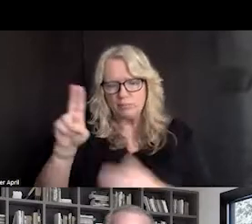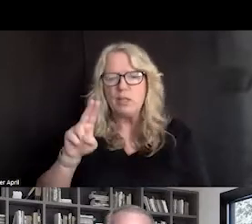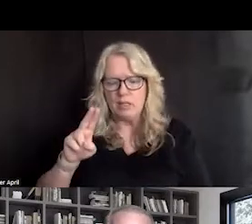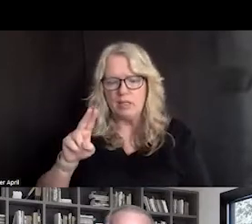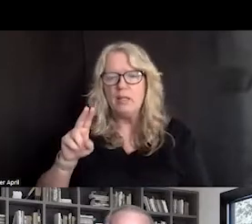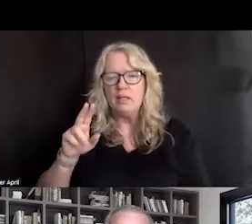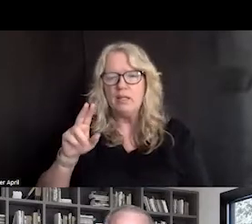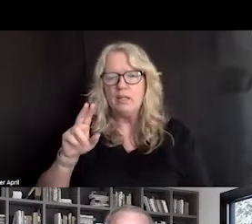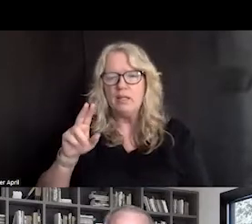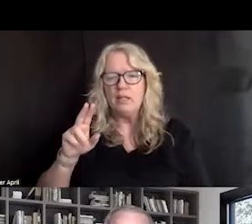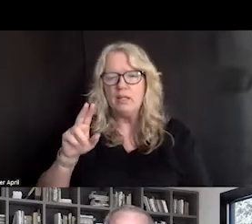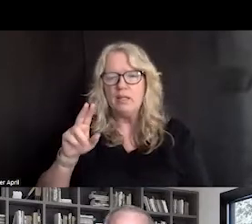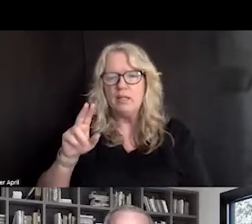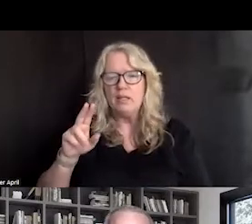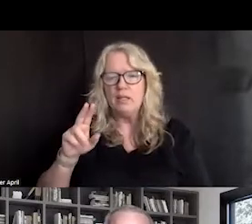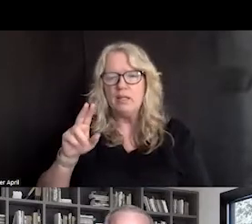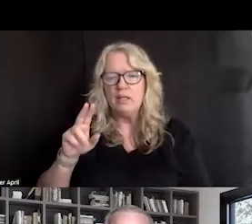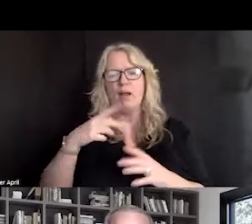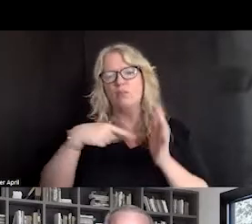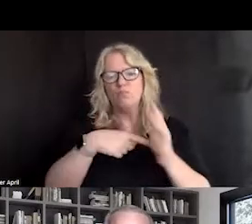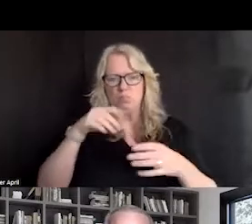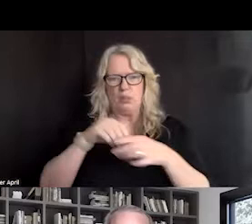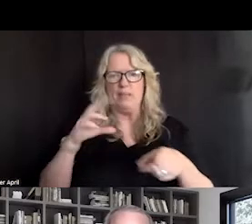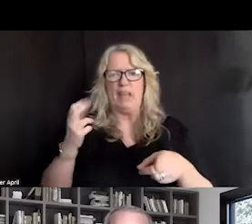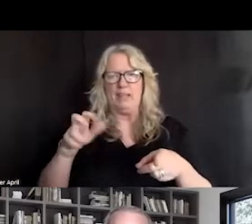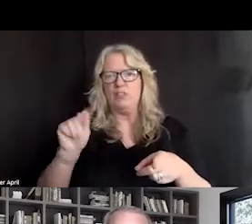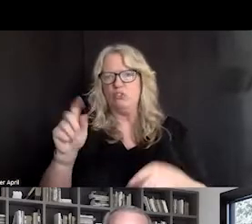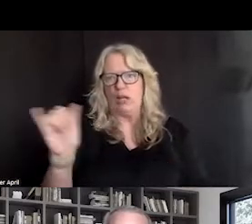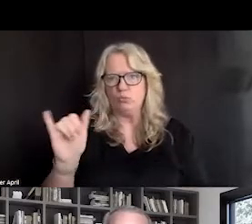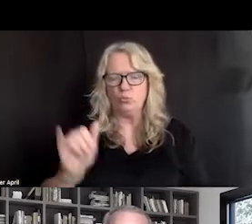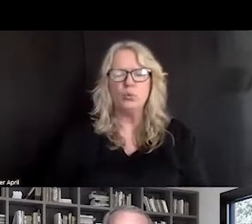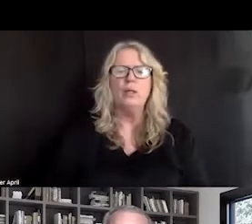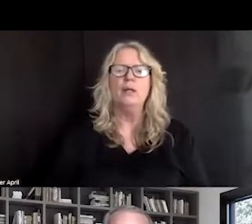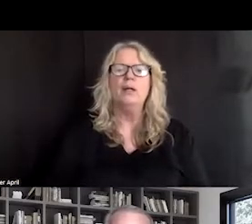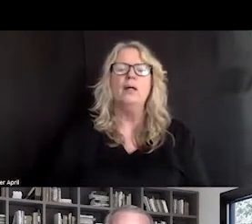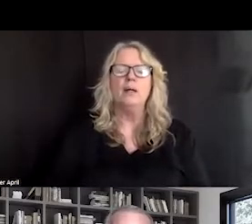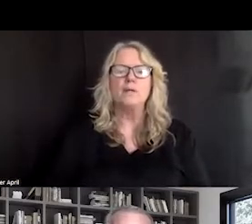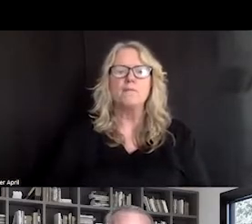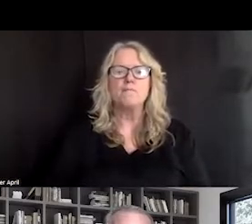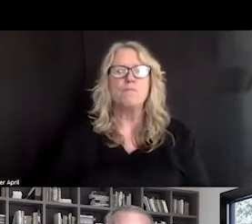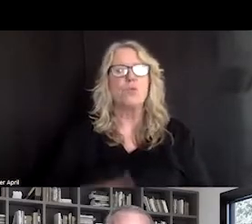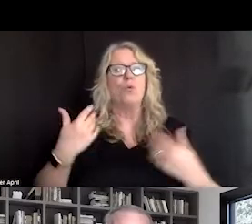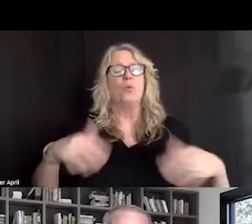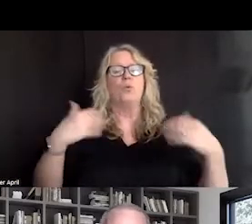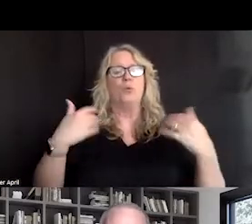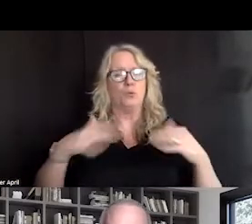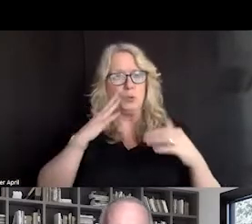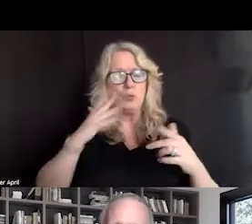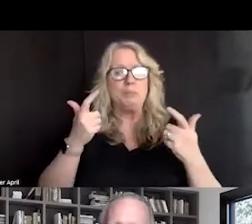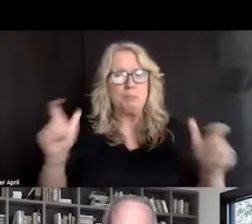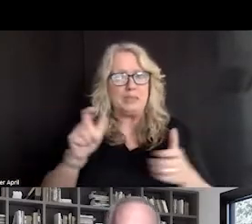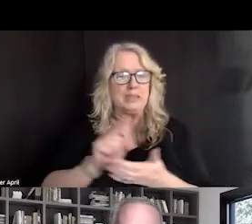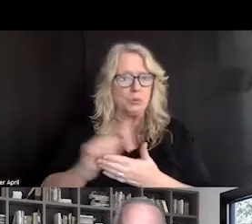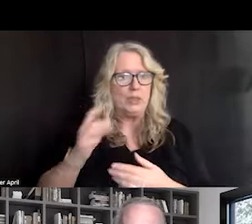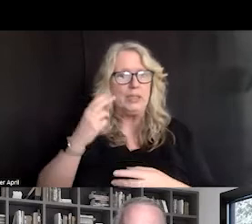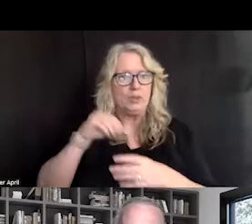of the highlights. So we'll try to share that in the text chat as well. So big week in addition to that hearing